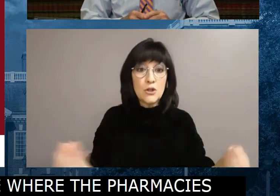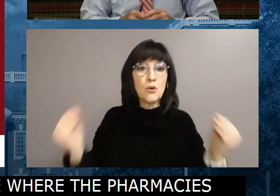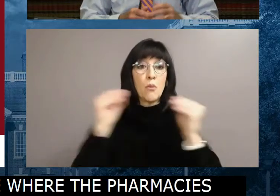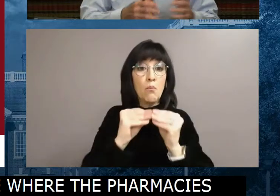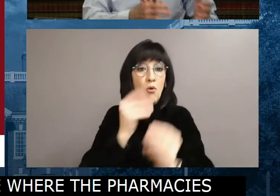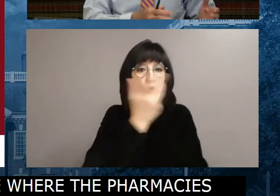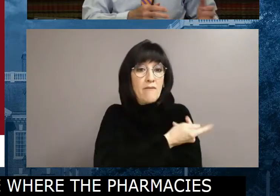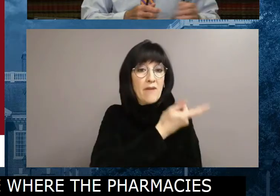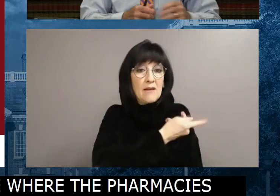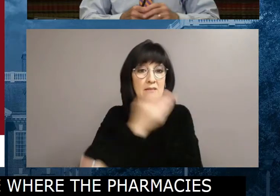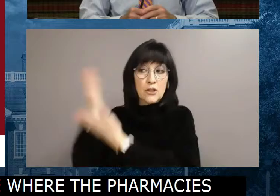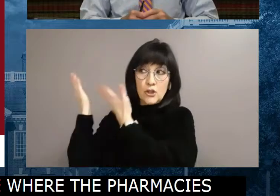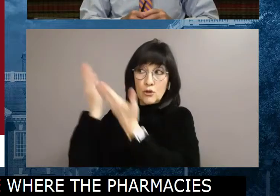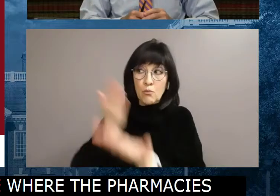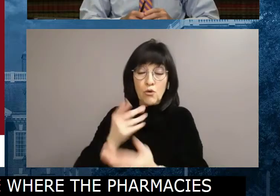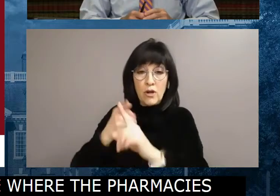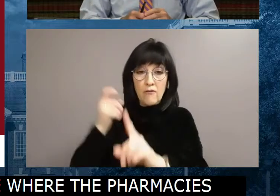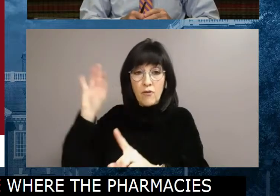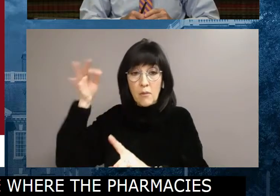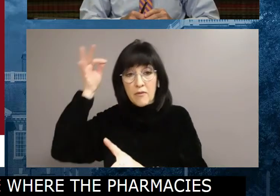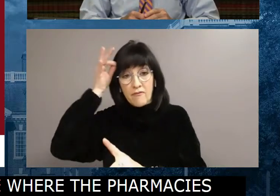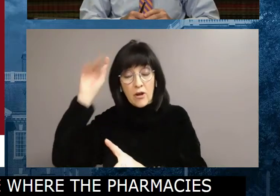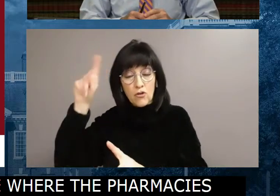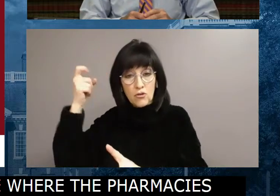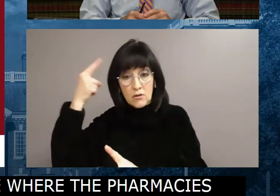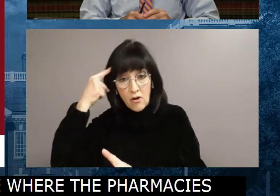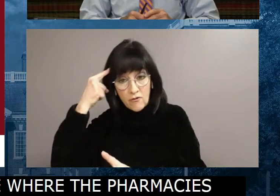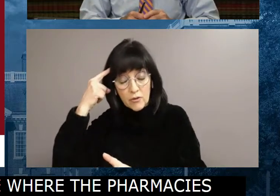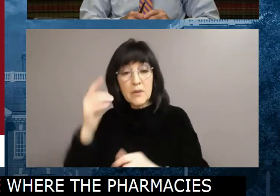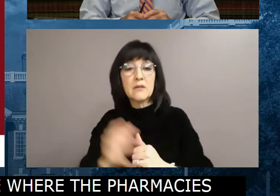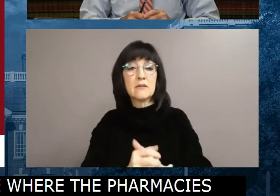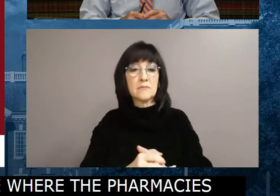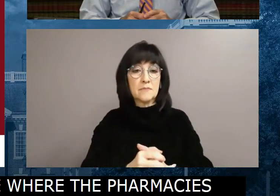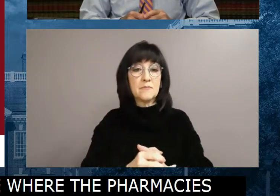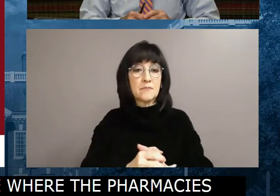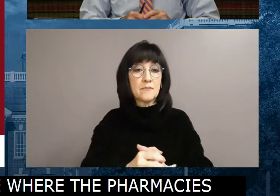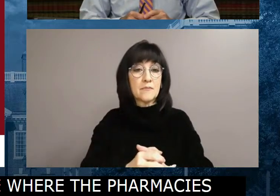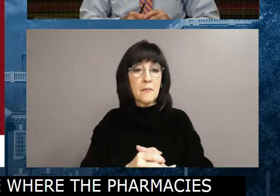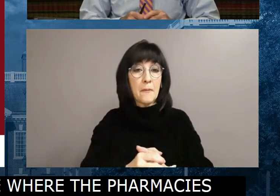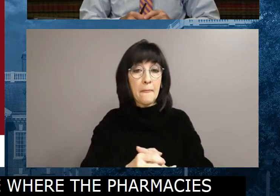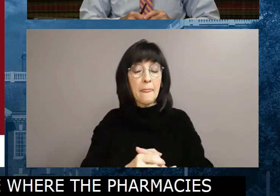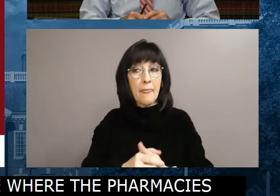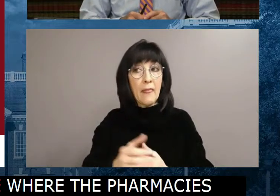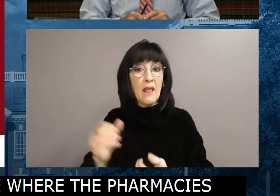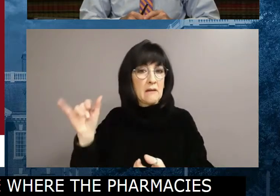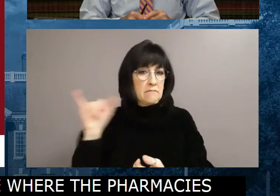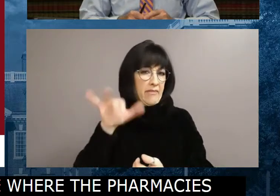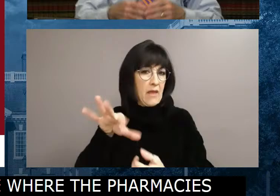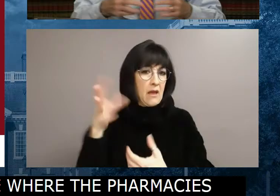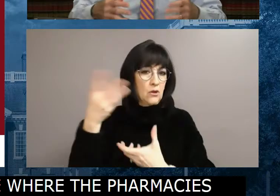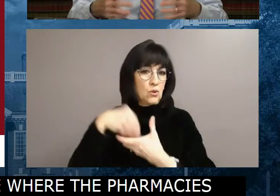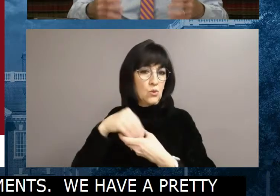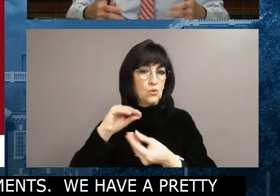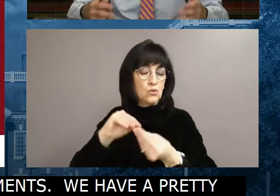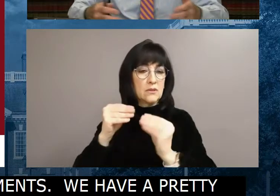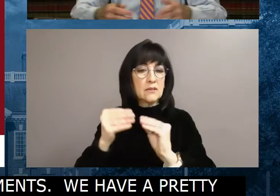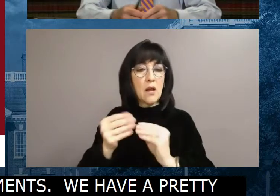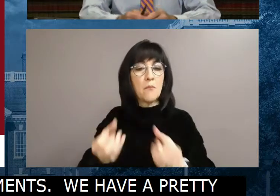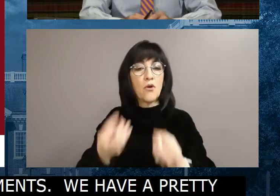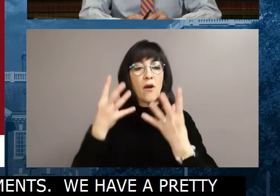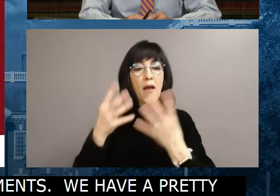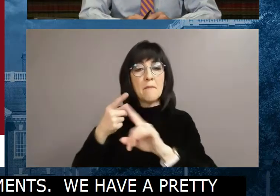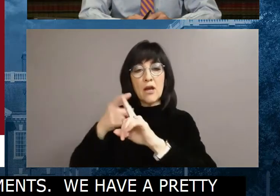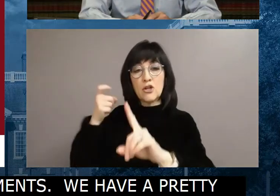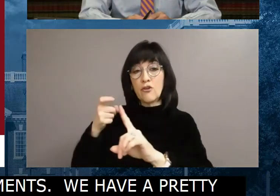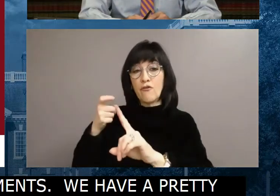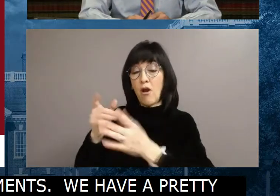government, including the number of the thousands that are going to the pharmacies. And we're putting out more and more.